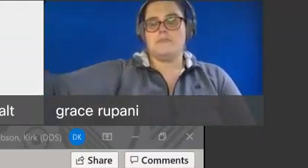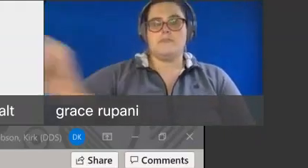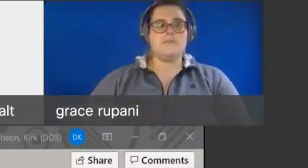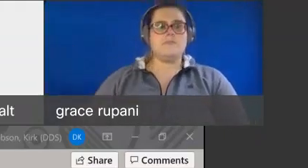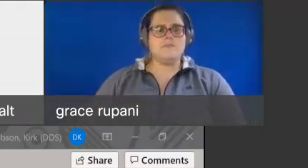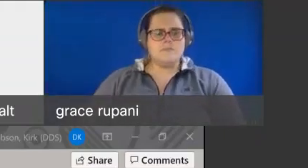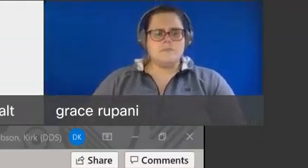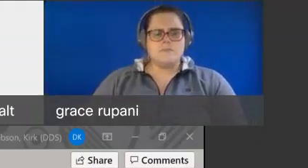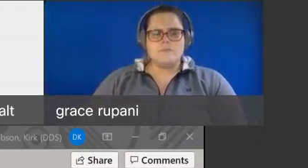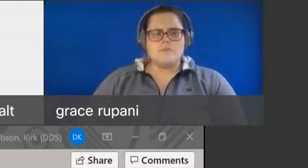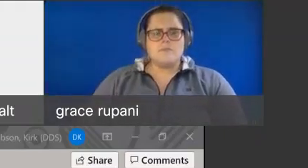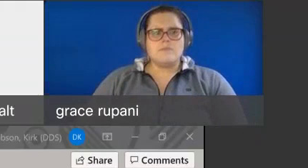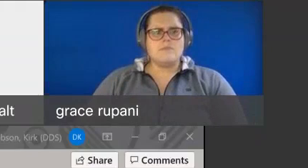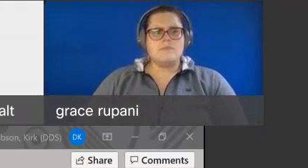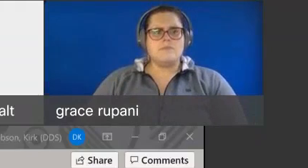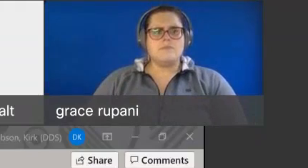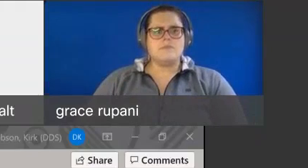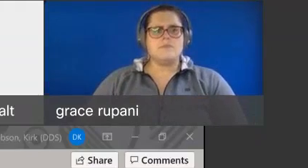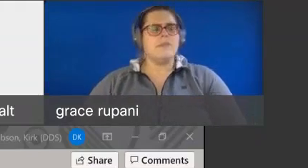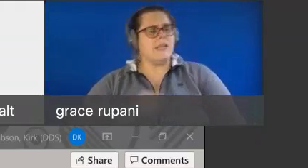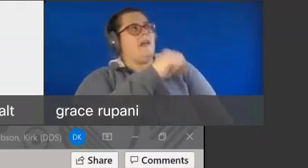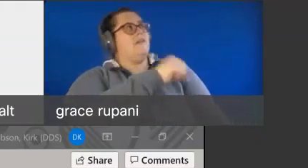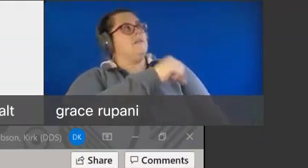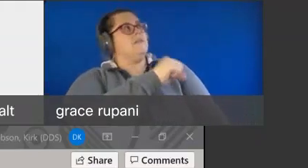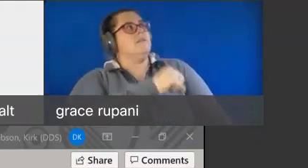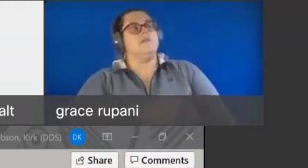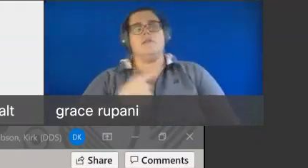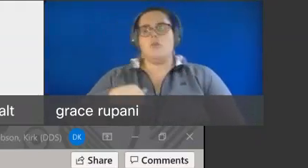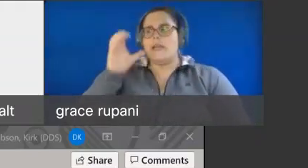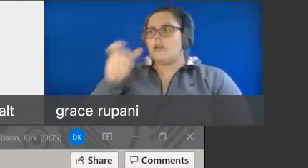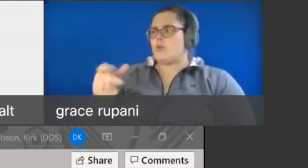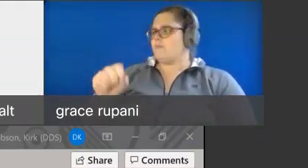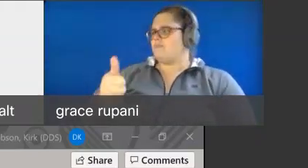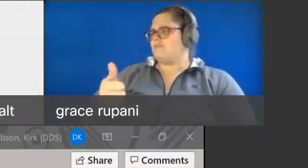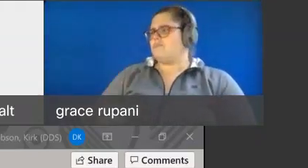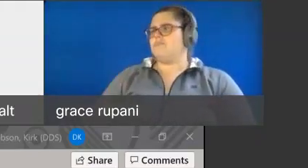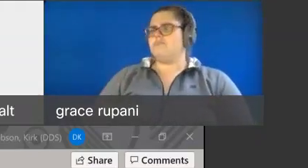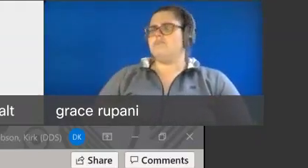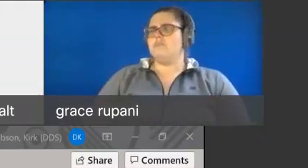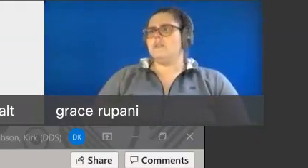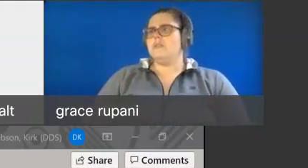Yeah. We can hear you. Okay, thank you. So,